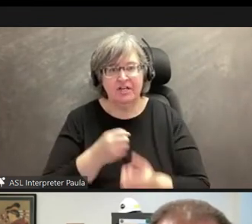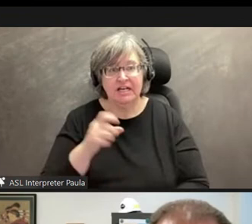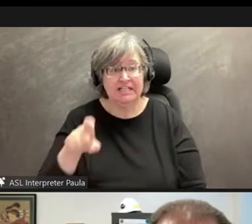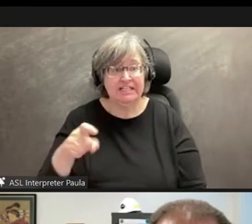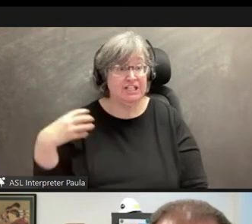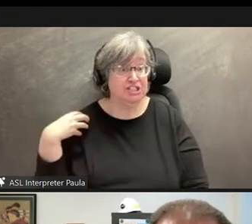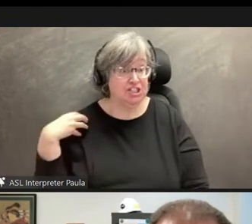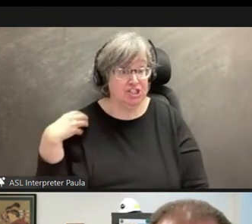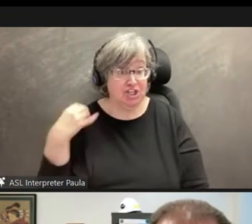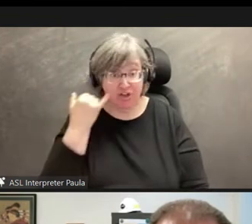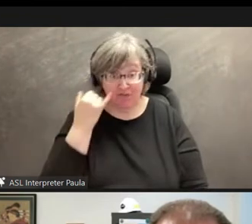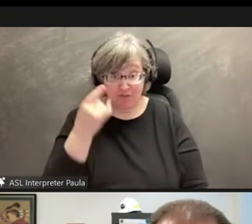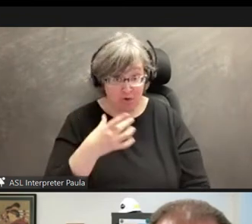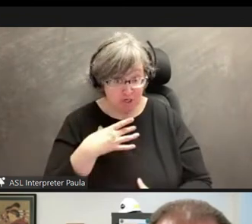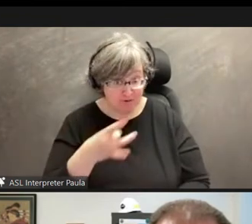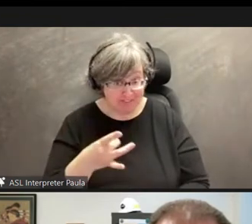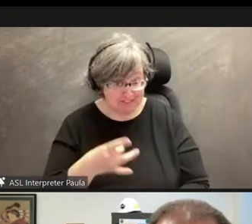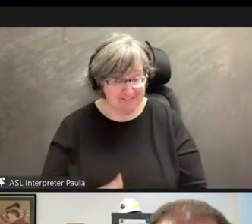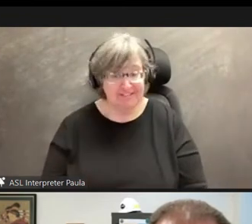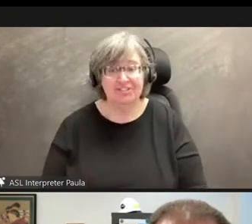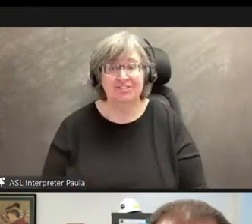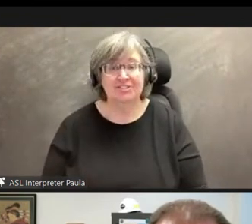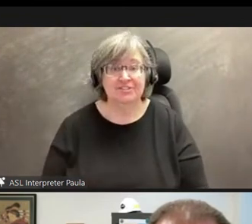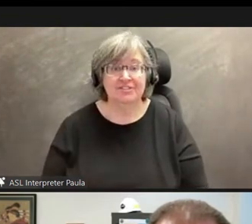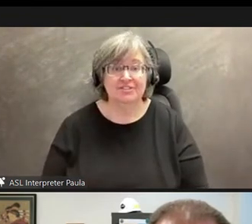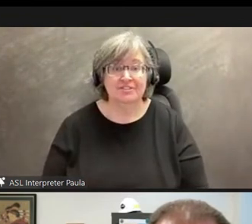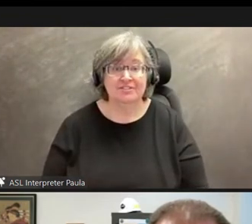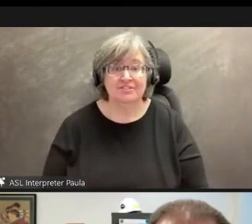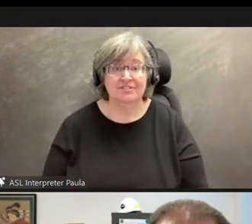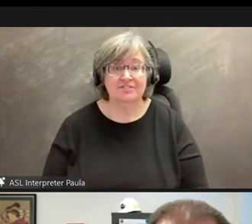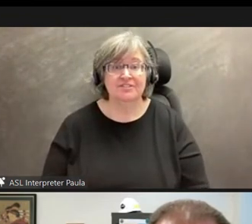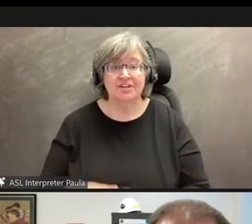are interested in joining